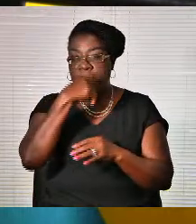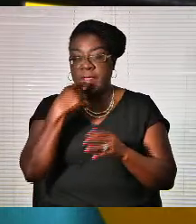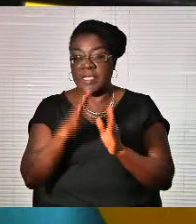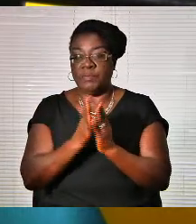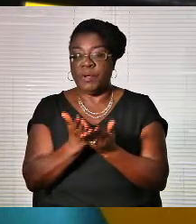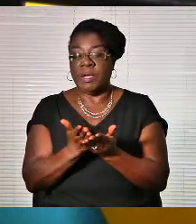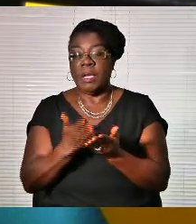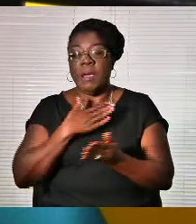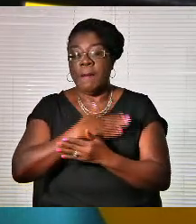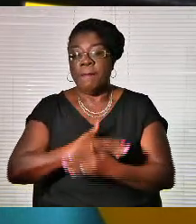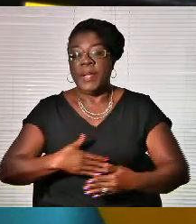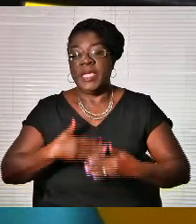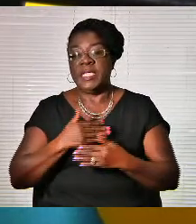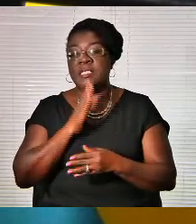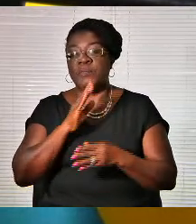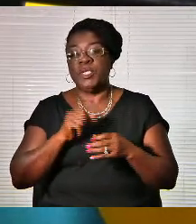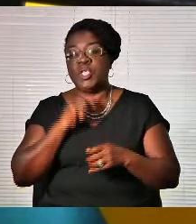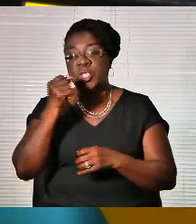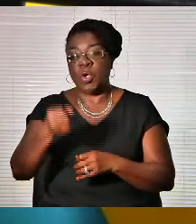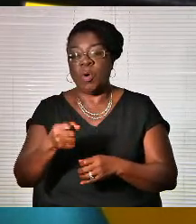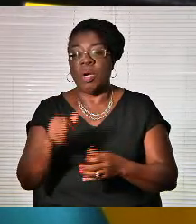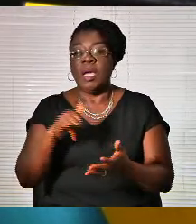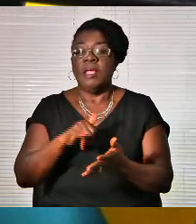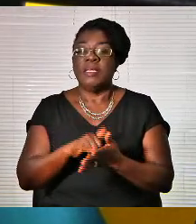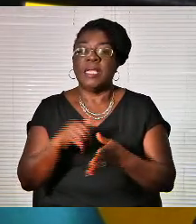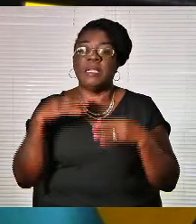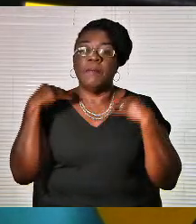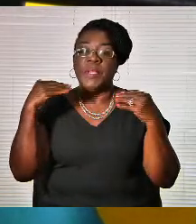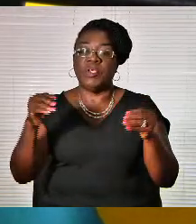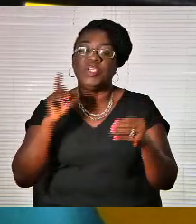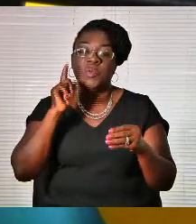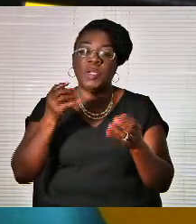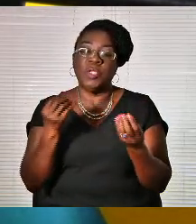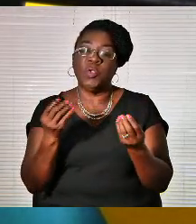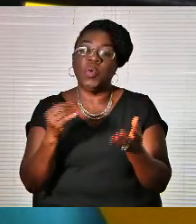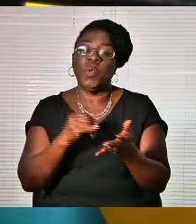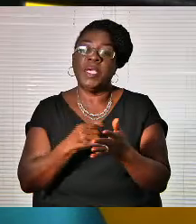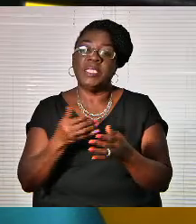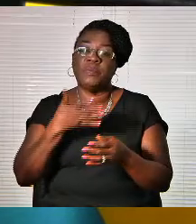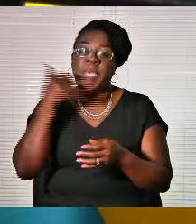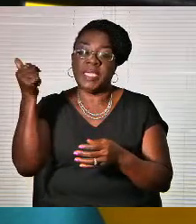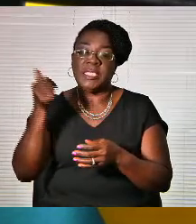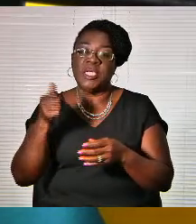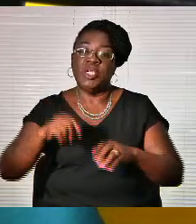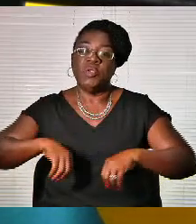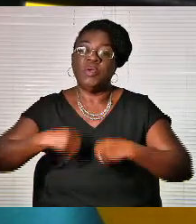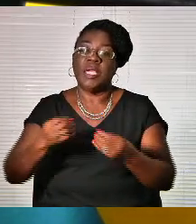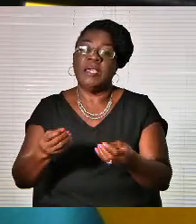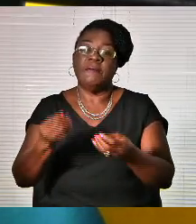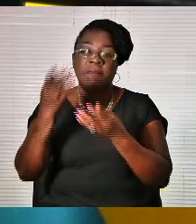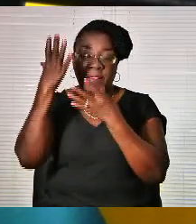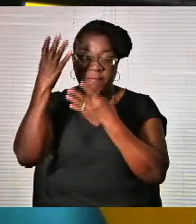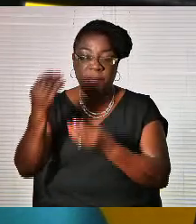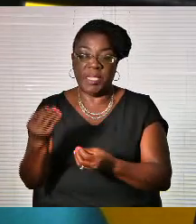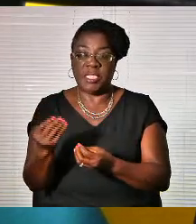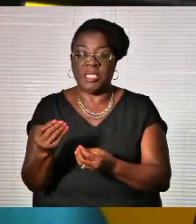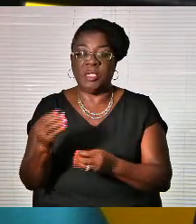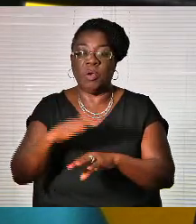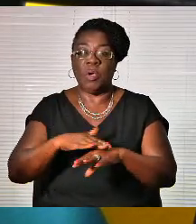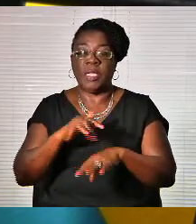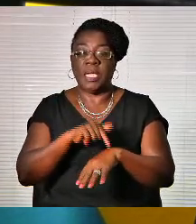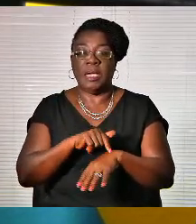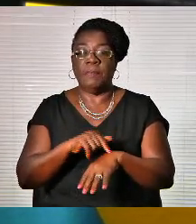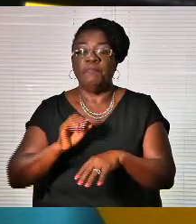that the ministry will do its best to provide relevant information in a timely manner. Our team